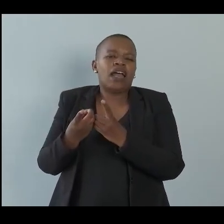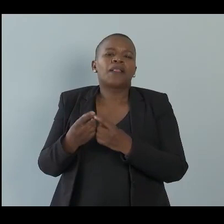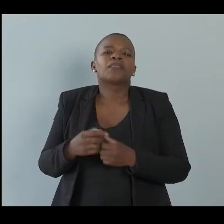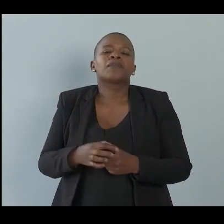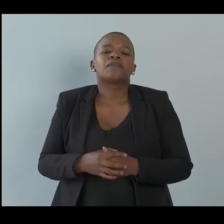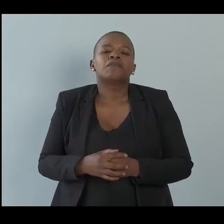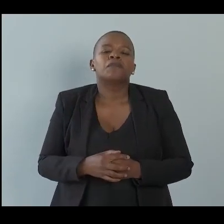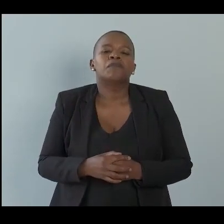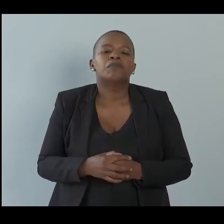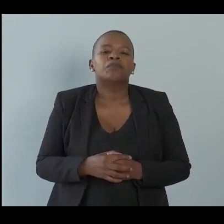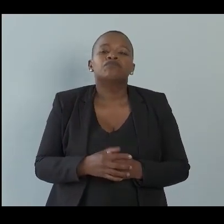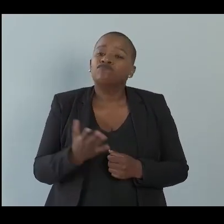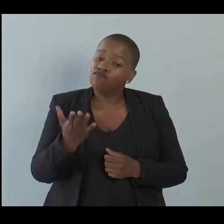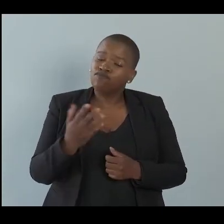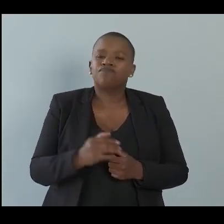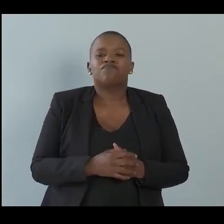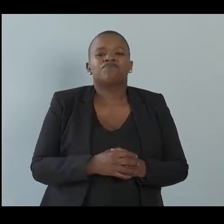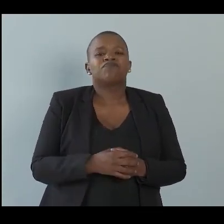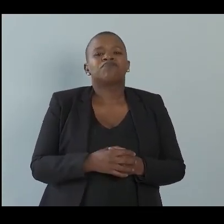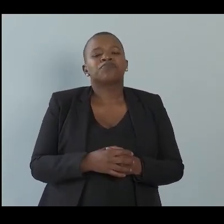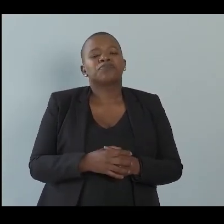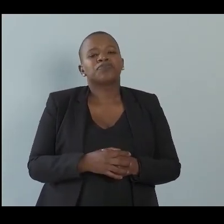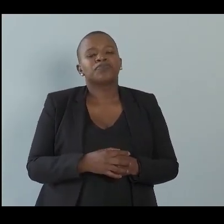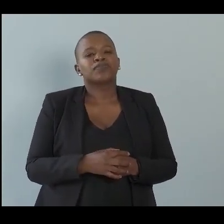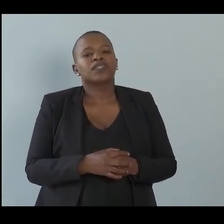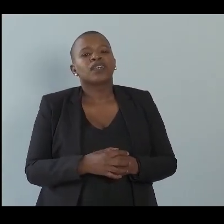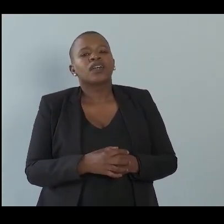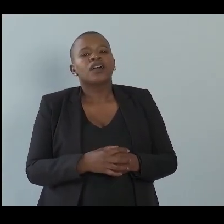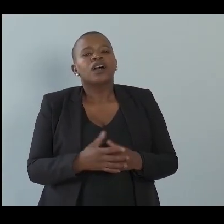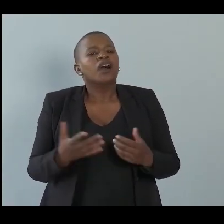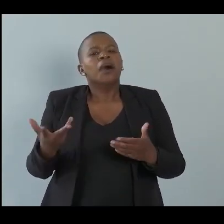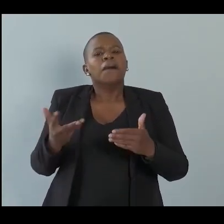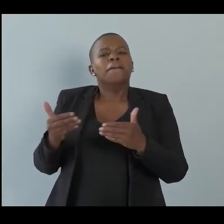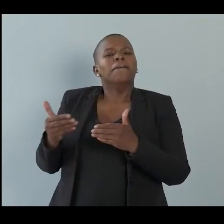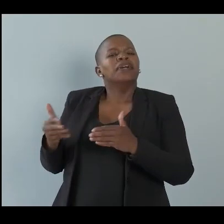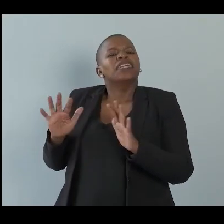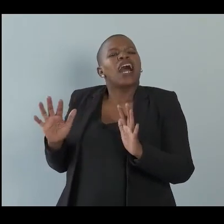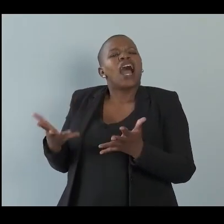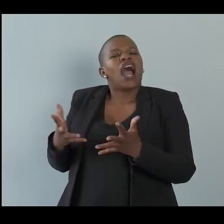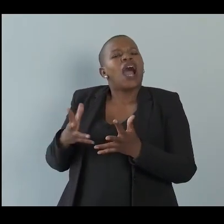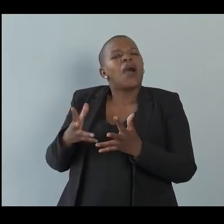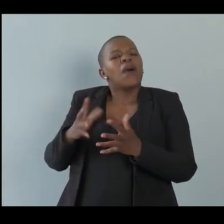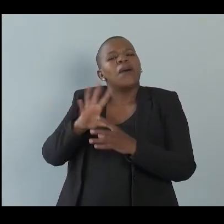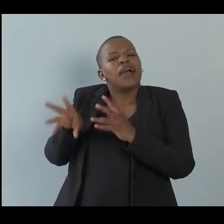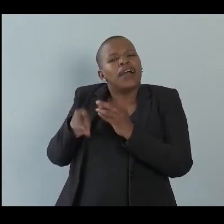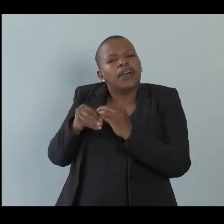I have to put this to you in terms of the measurement and just slightly your addition to Carl's comment.